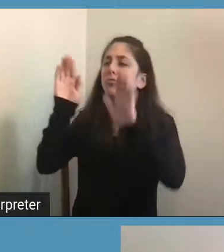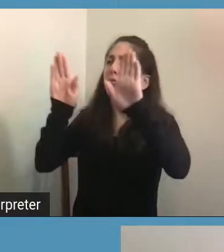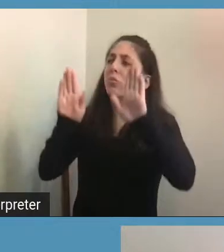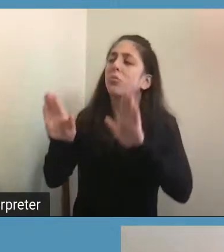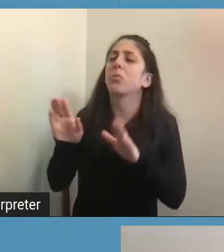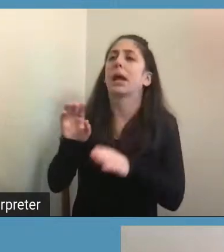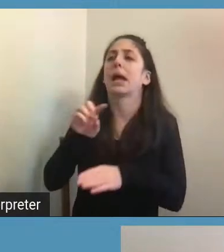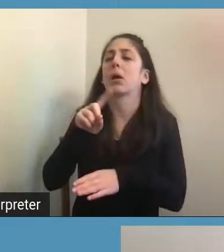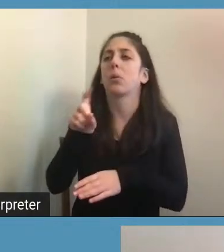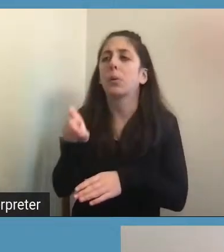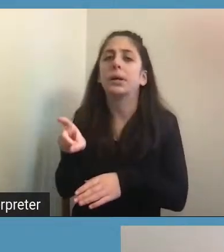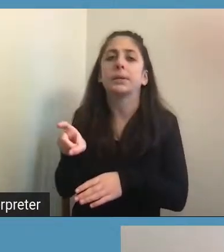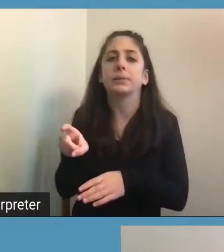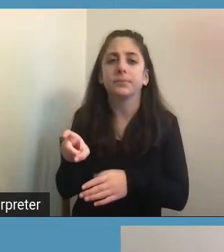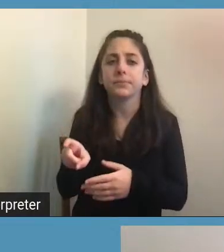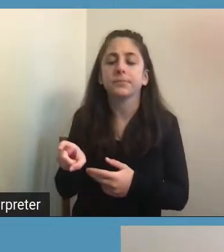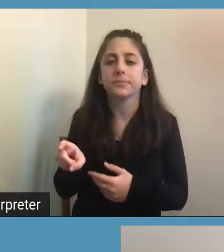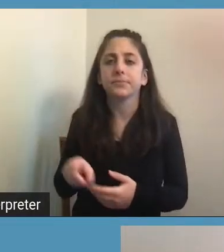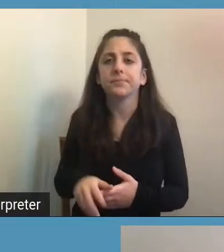So